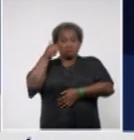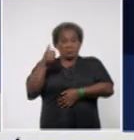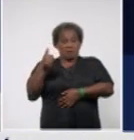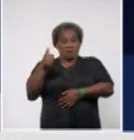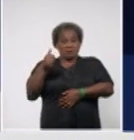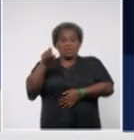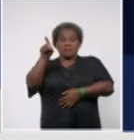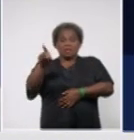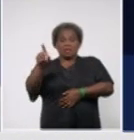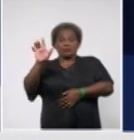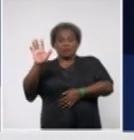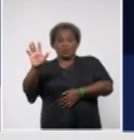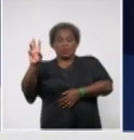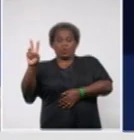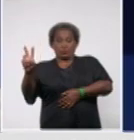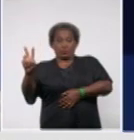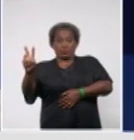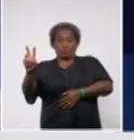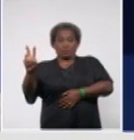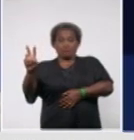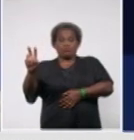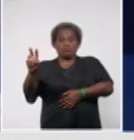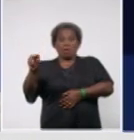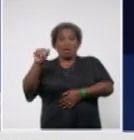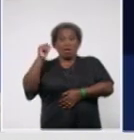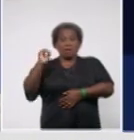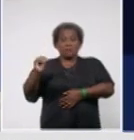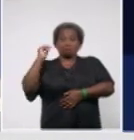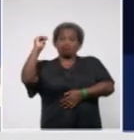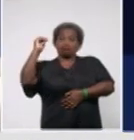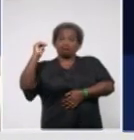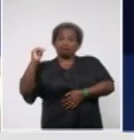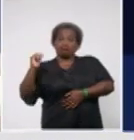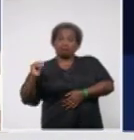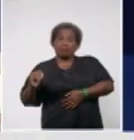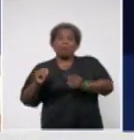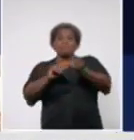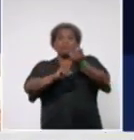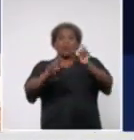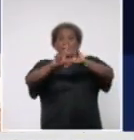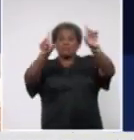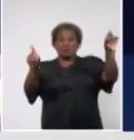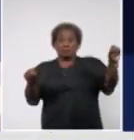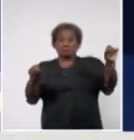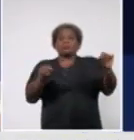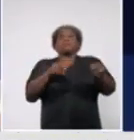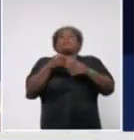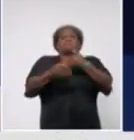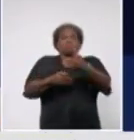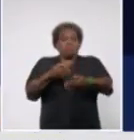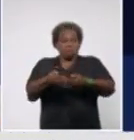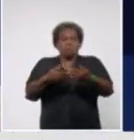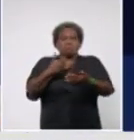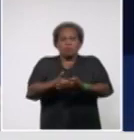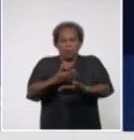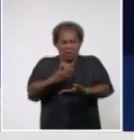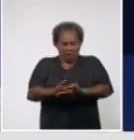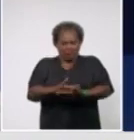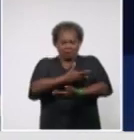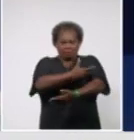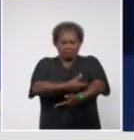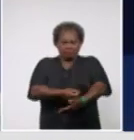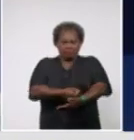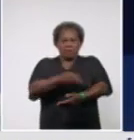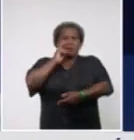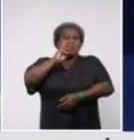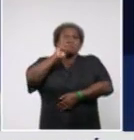5,268 from Havana, 152 from Mayabeque, 213 from Villa Clara,